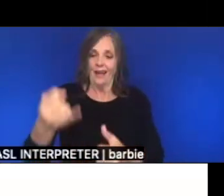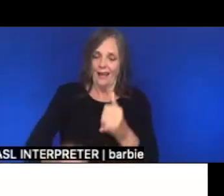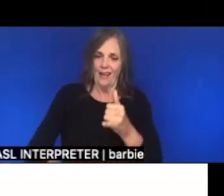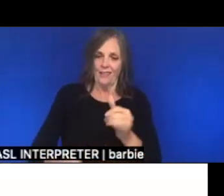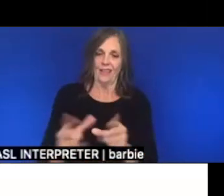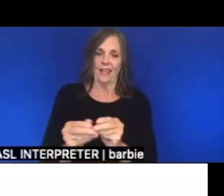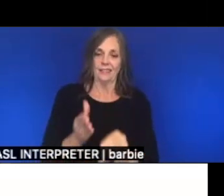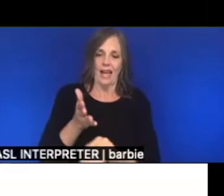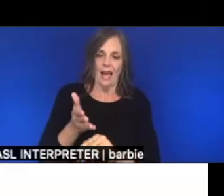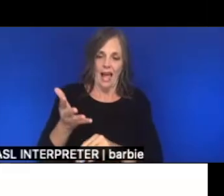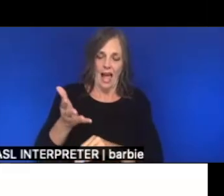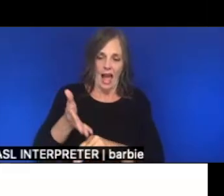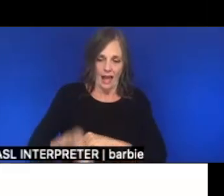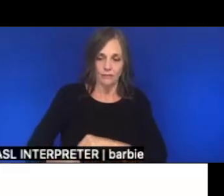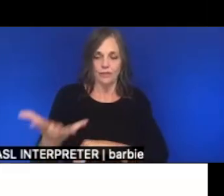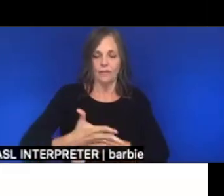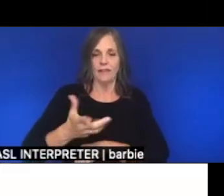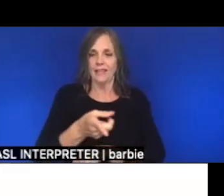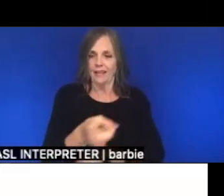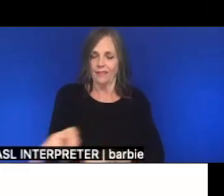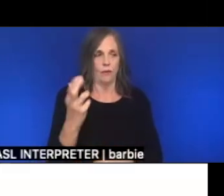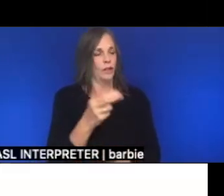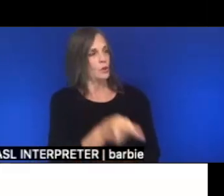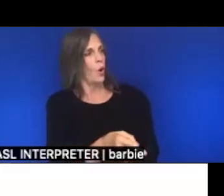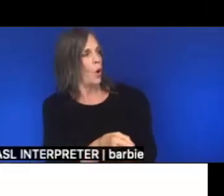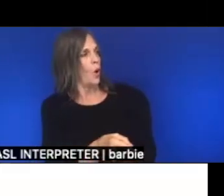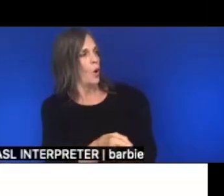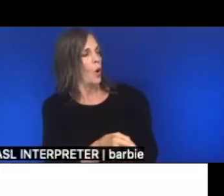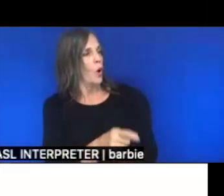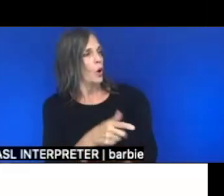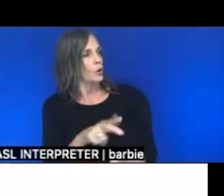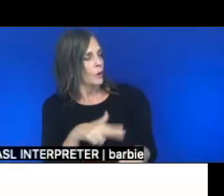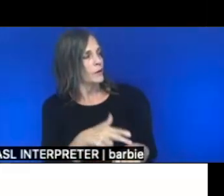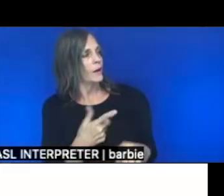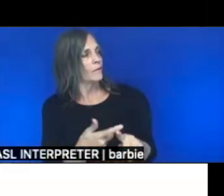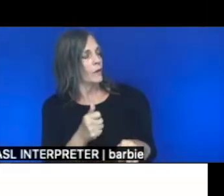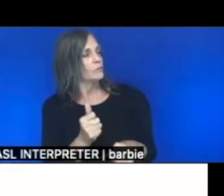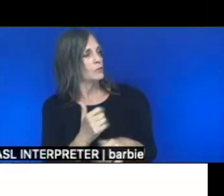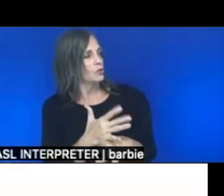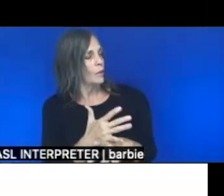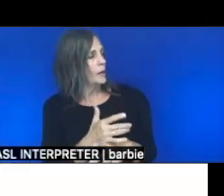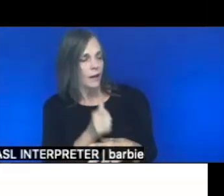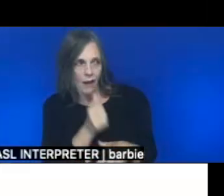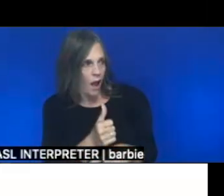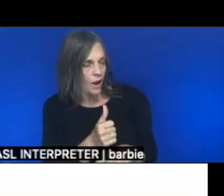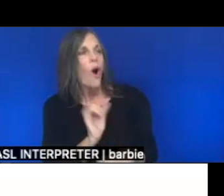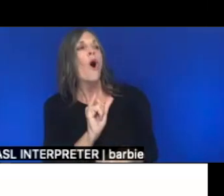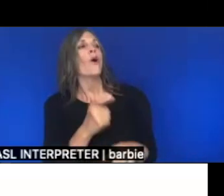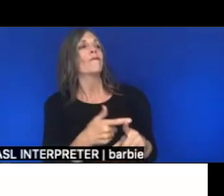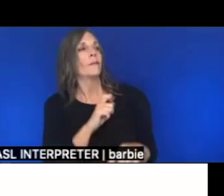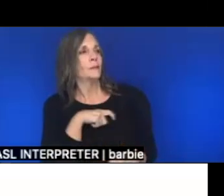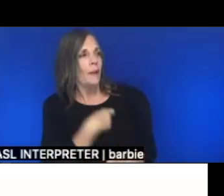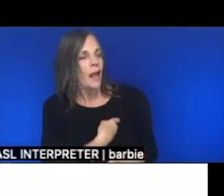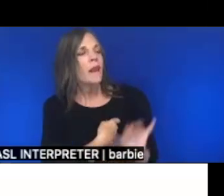after 5 days, I think my colleagues realized I am not German, native German, but that I come from Spain. So that was for me